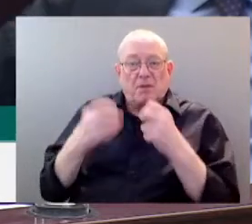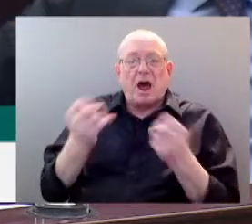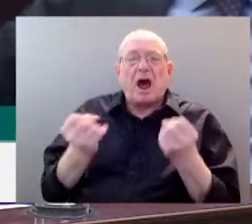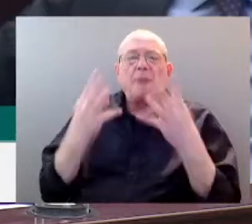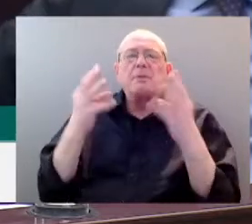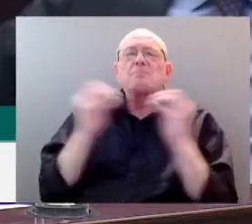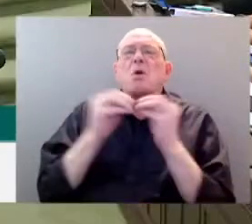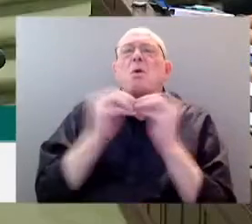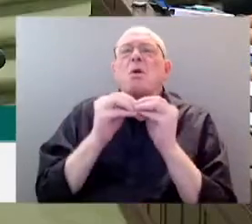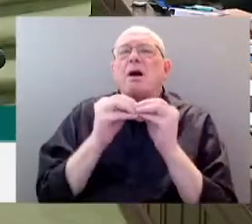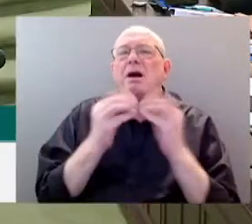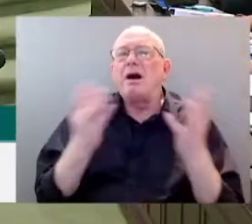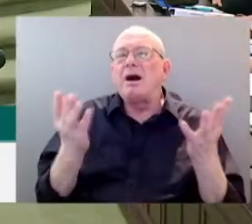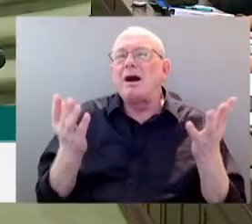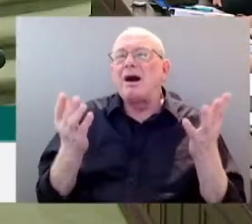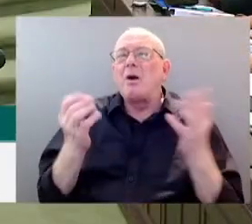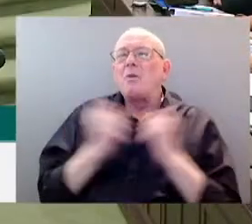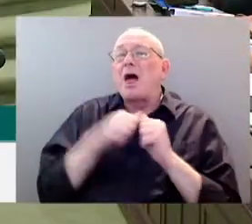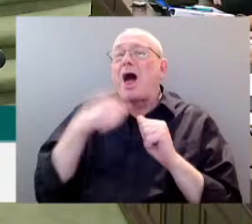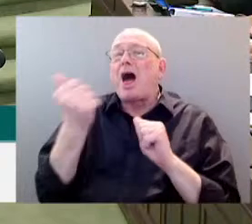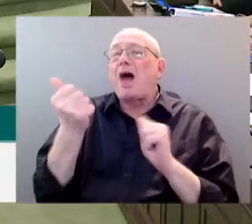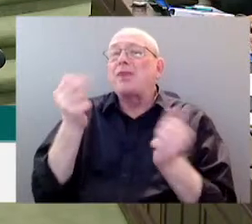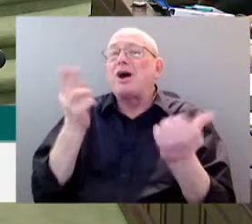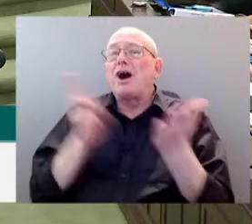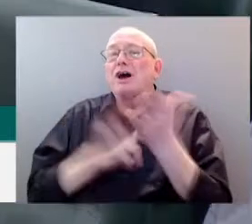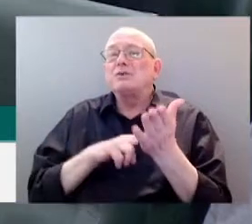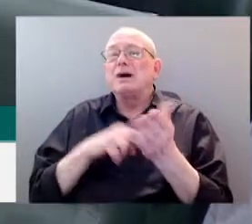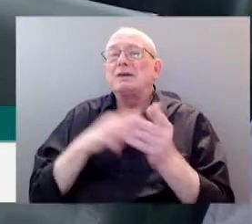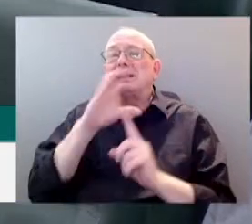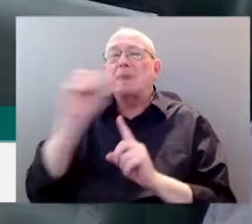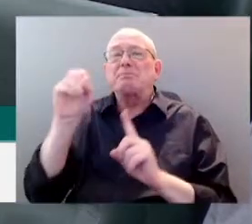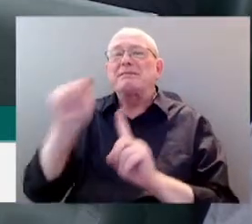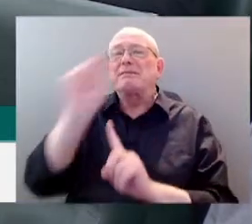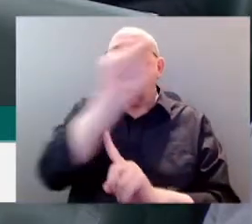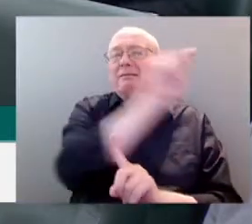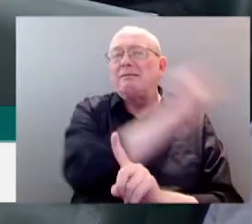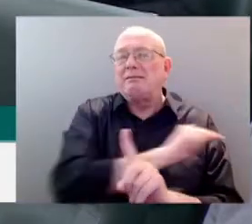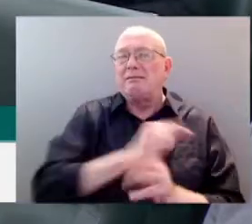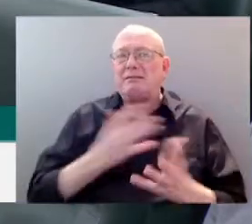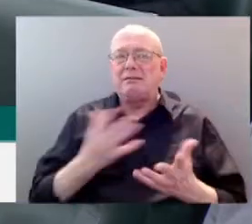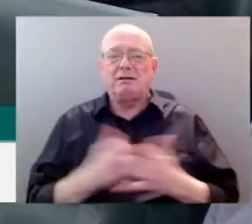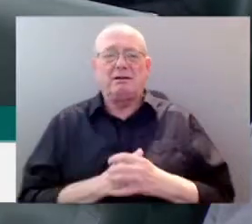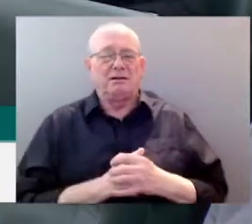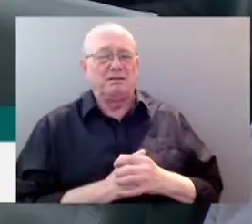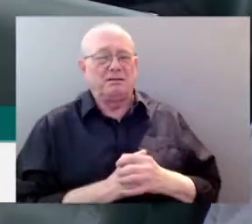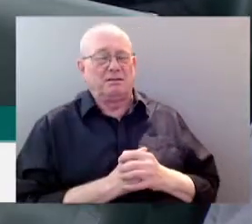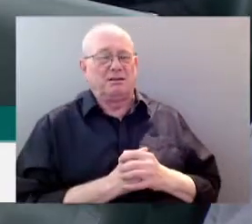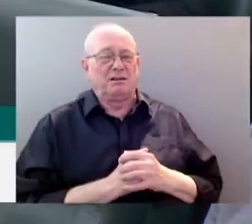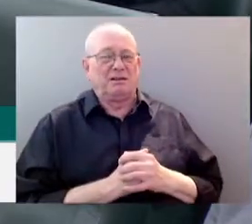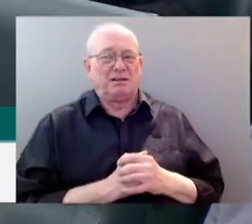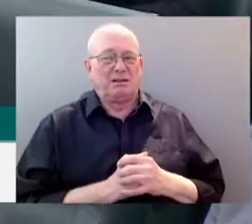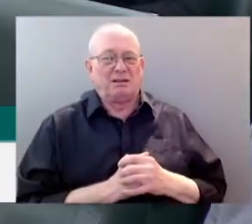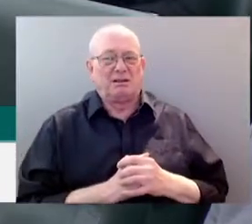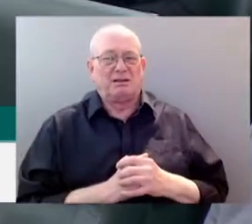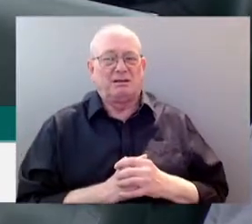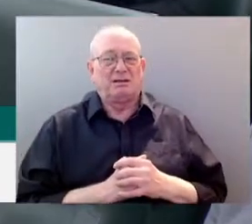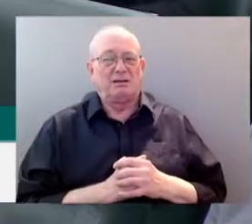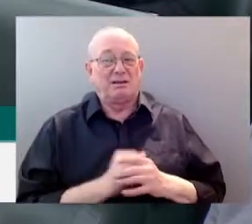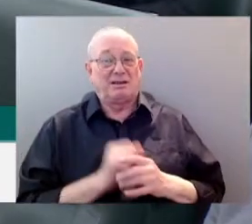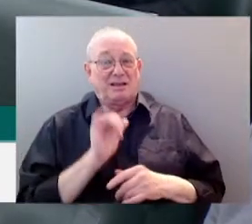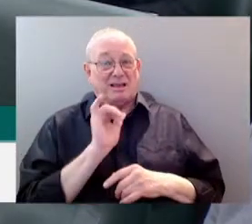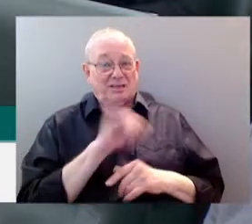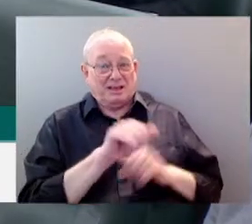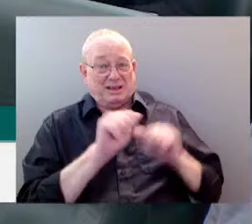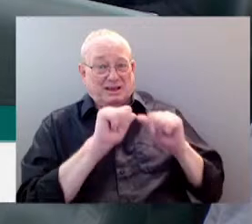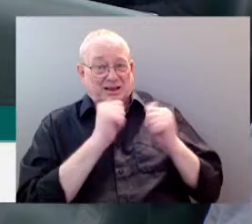contractors good question honorable the premier has the call uh this agency in question does not have a contract with